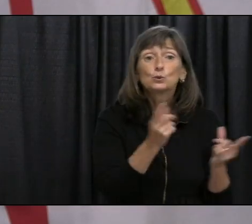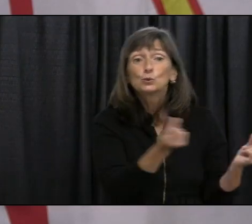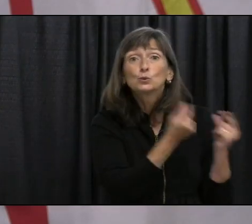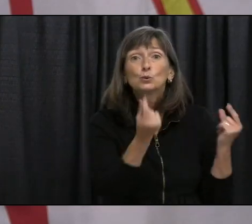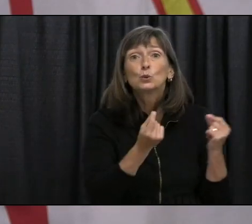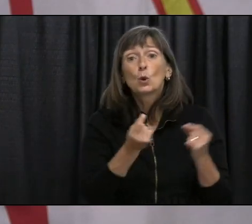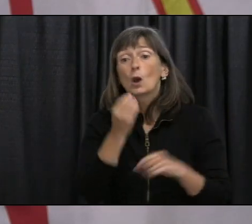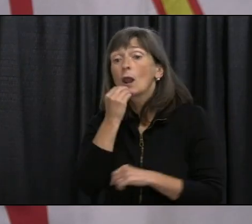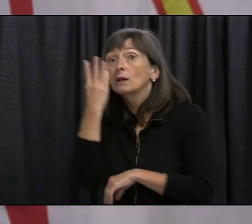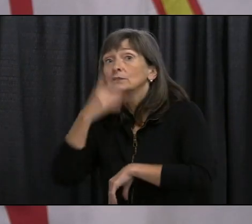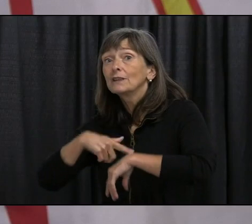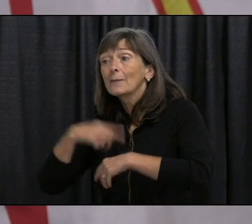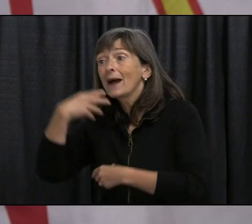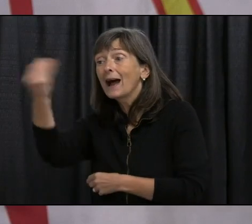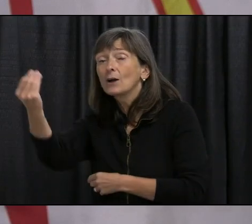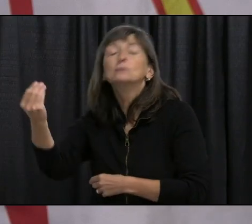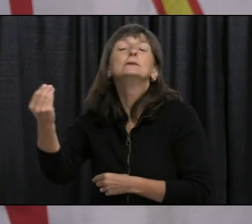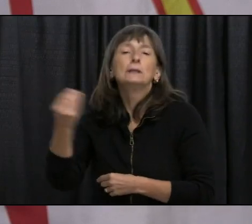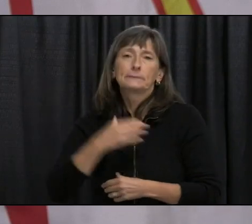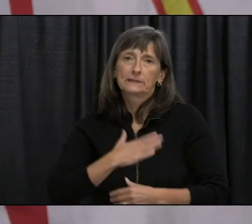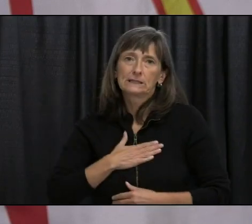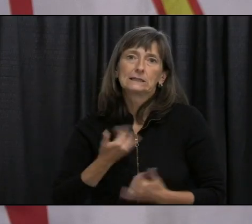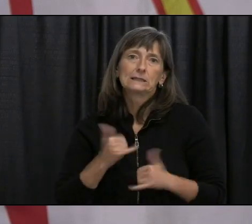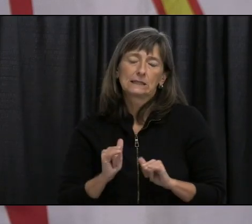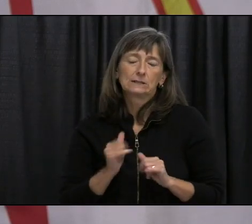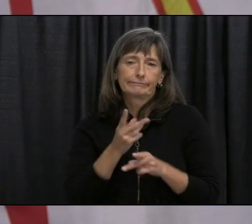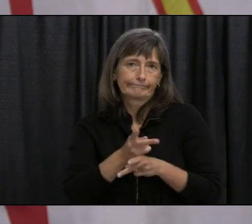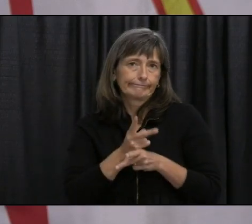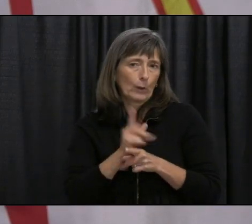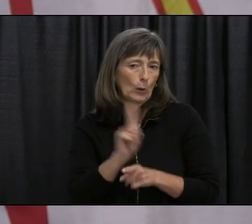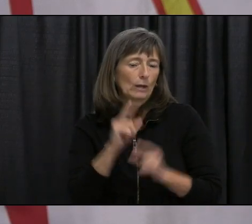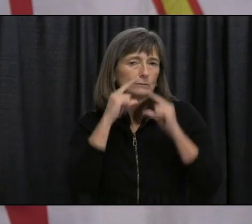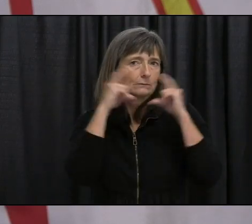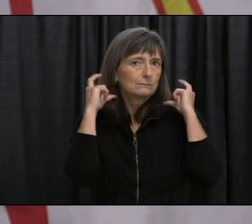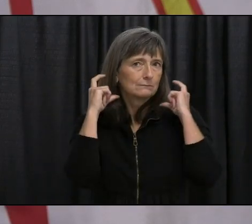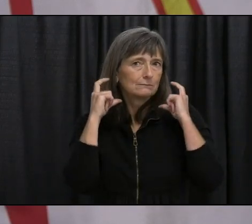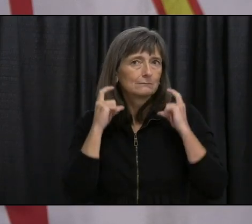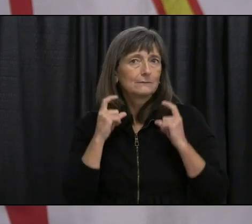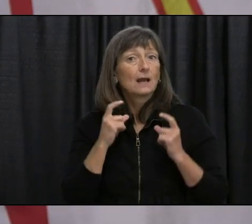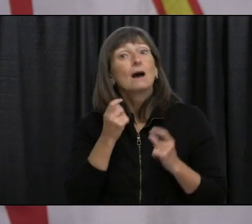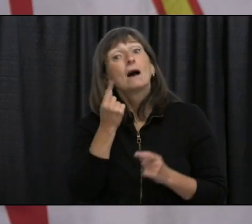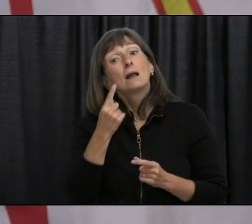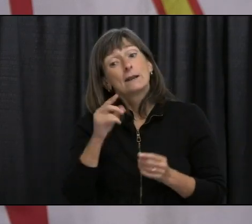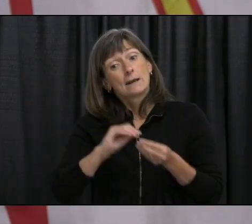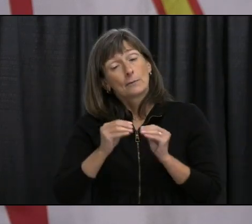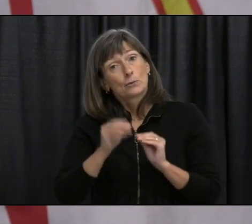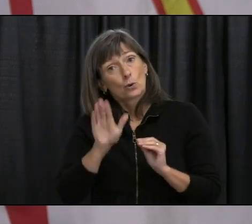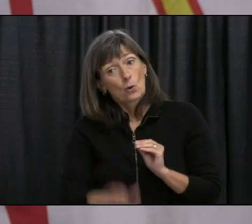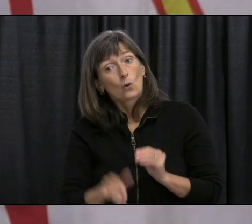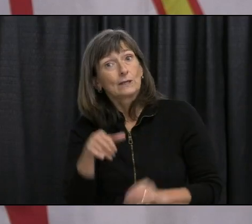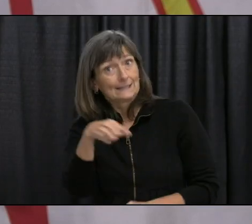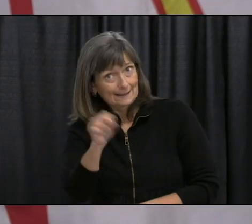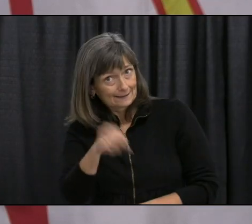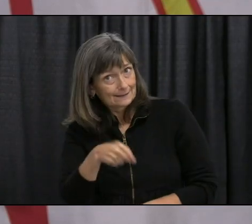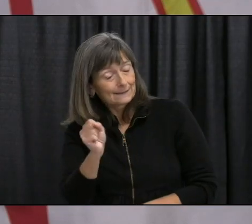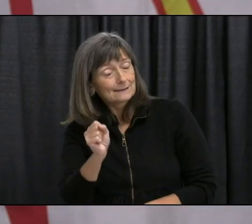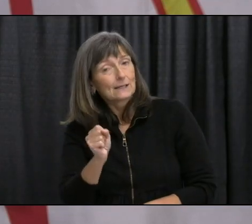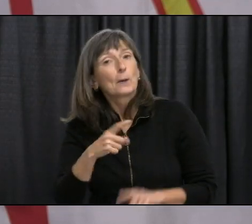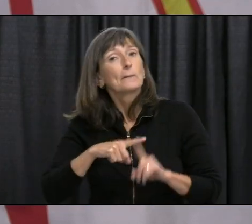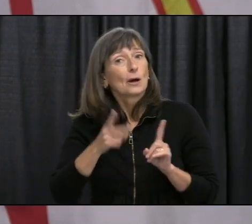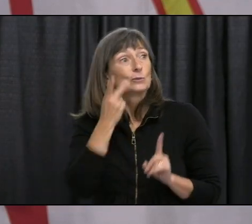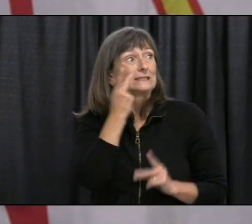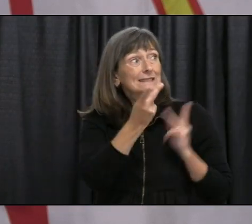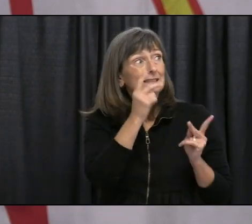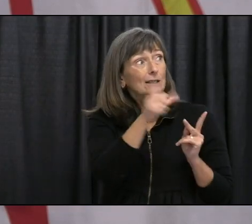school grounds. And while our numbers right now are low across the province, we have seen how quickly this virus can spread, so we must